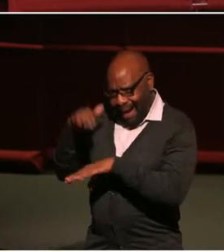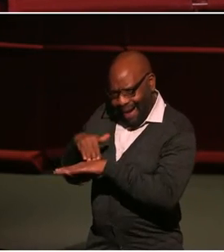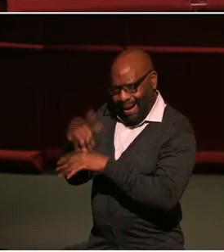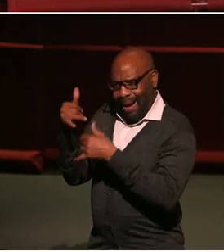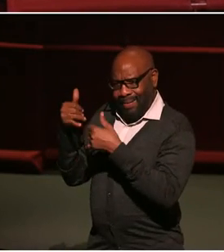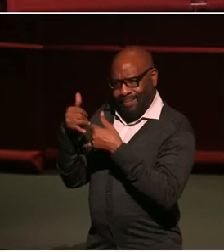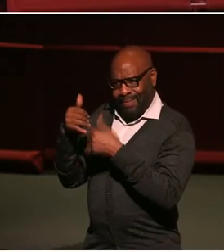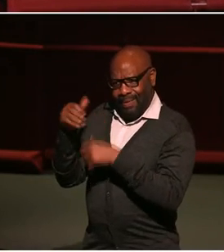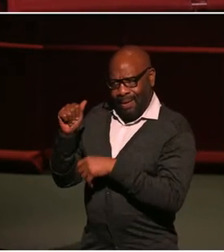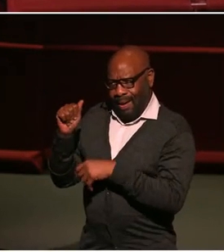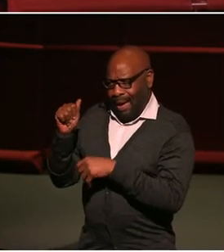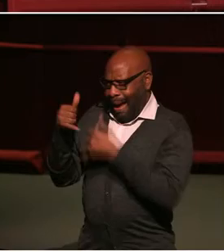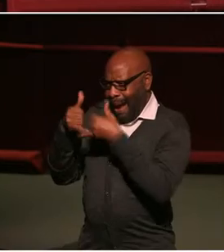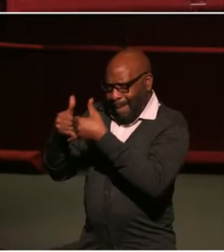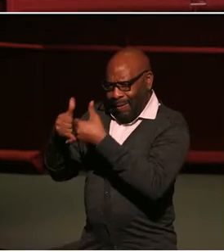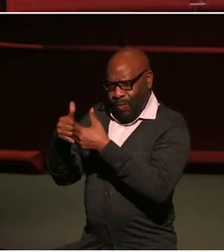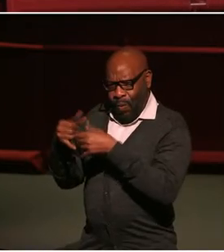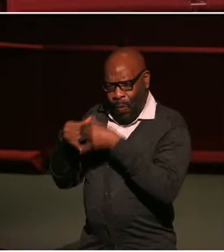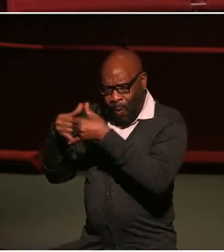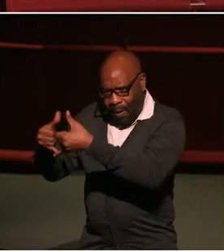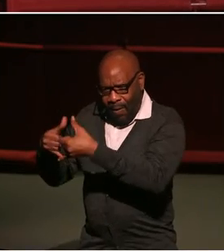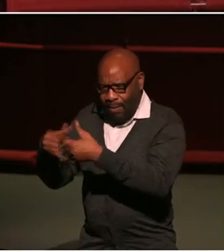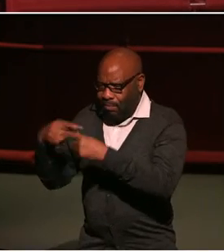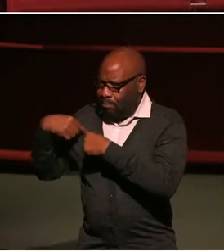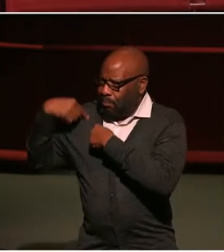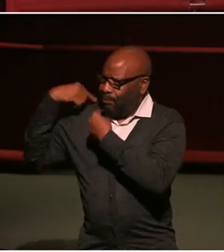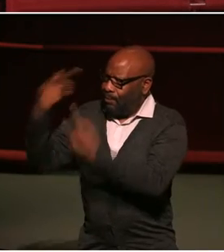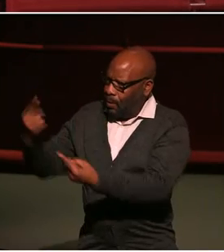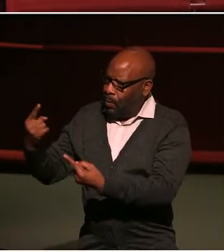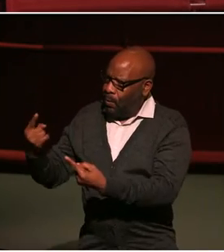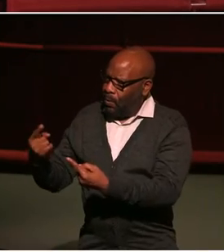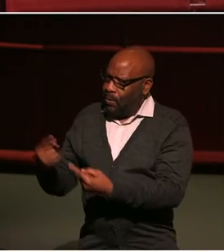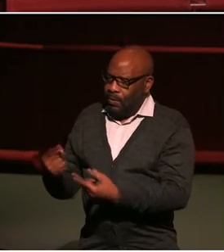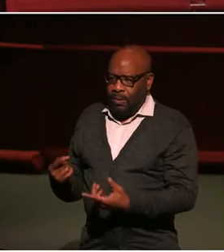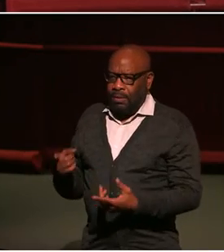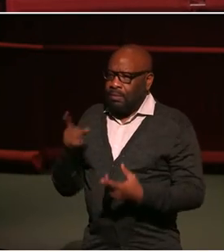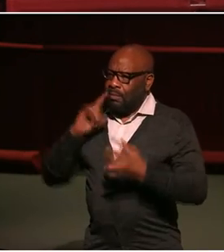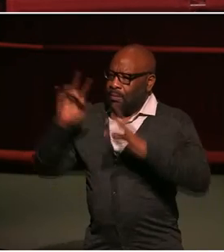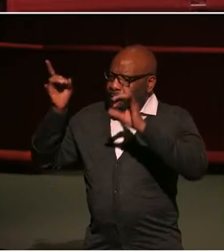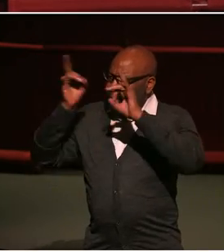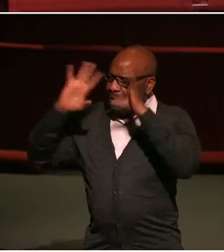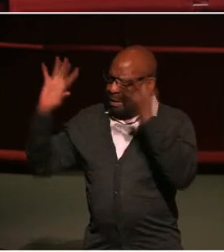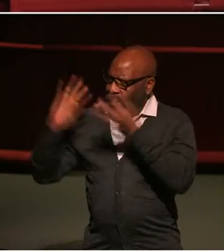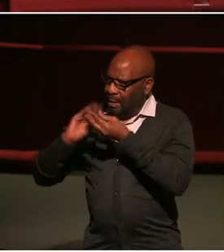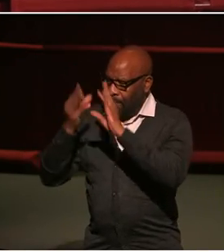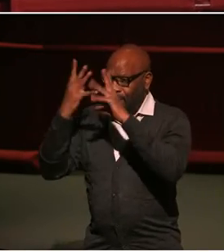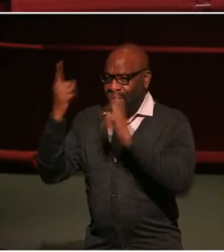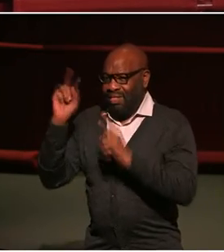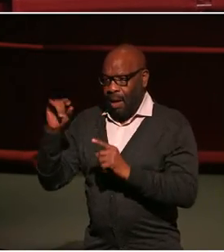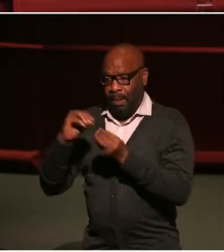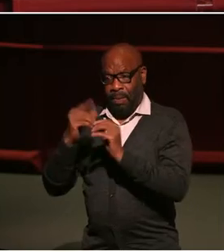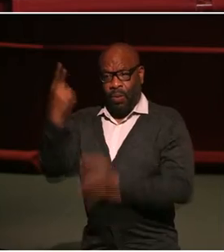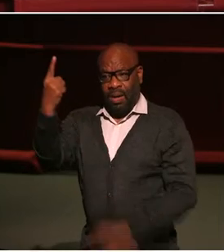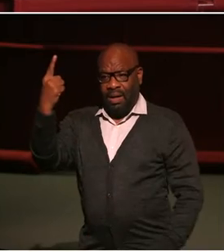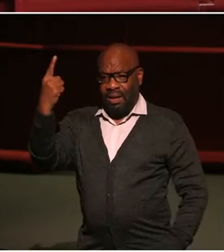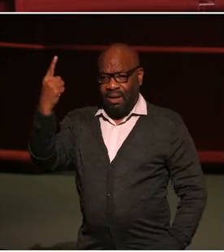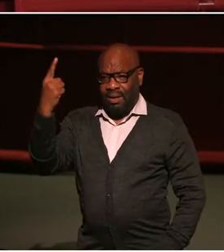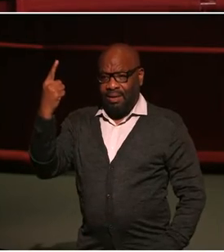When I left that stage, I heard some comments from the people back